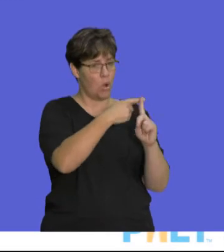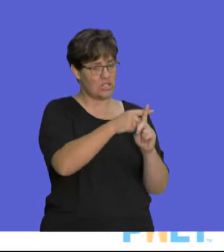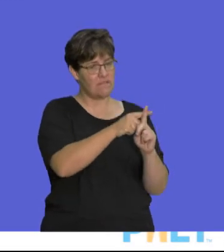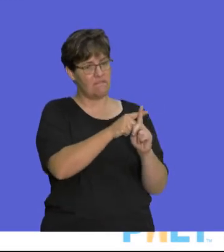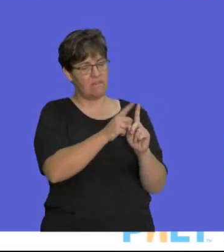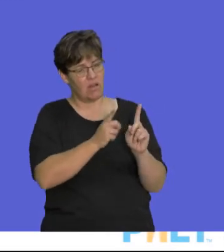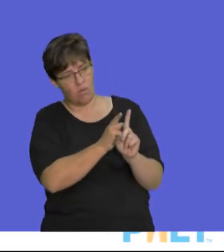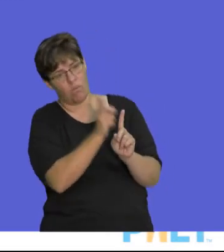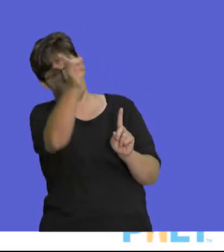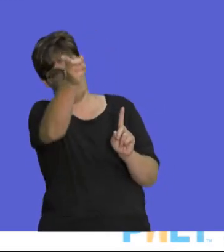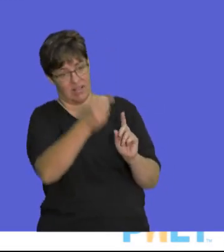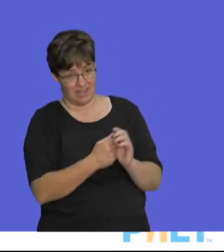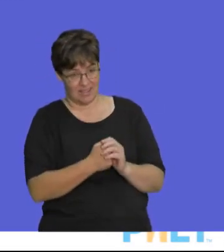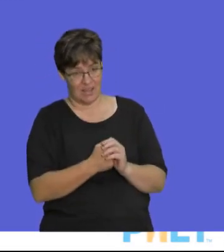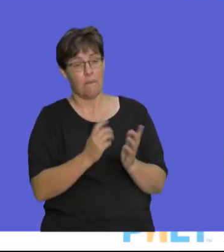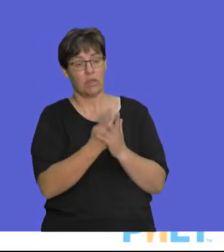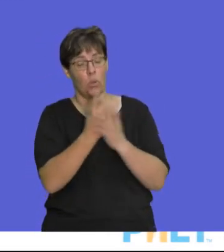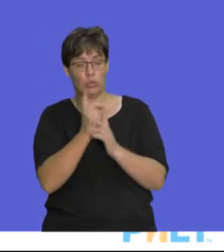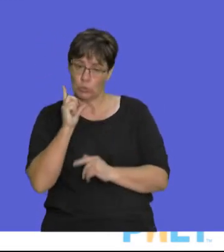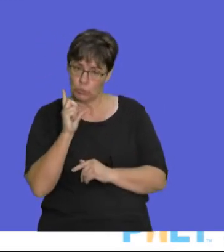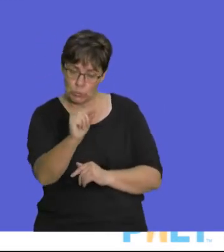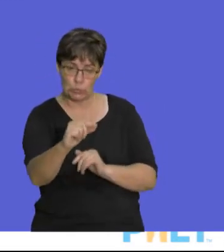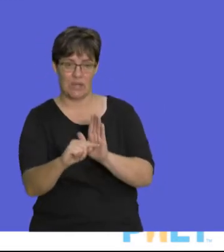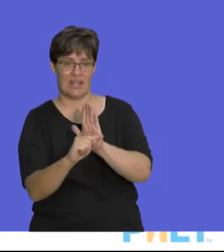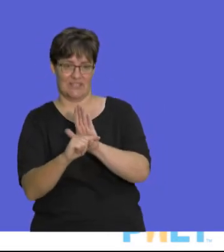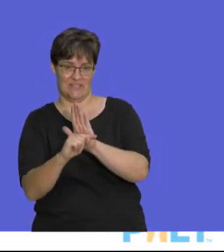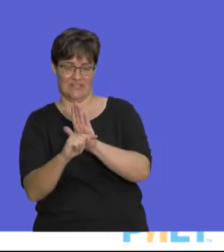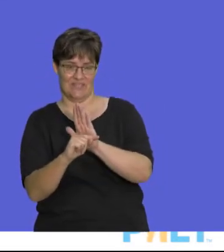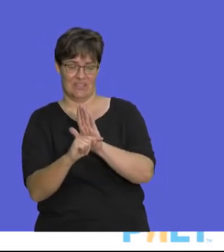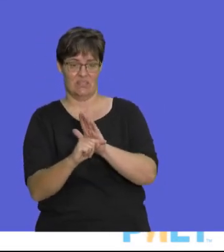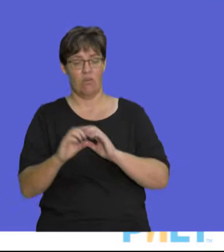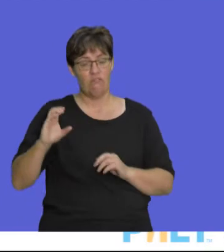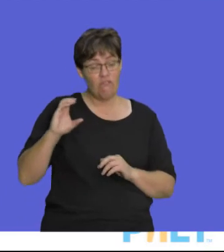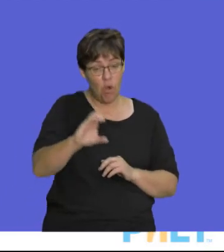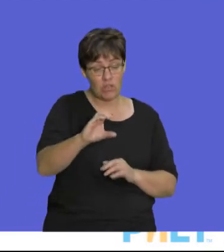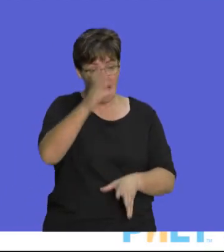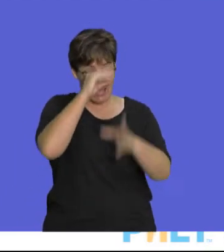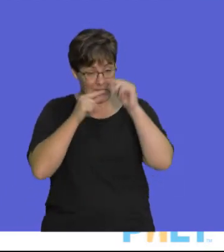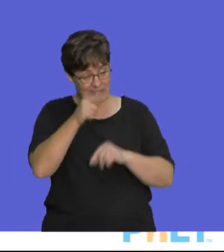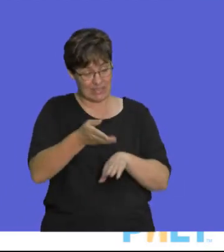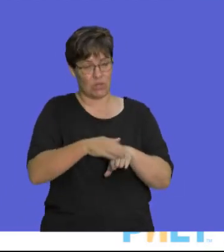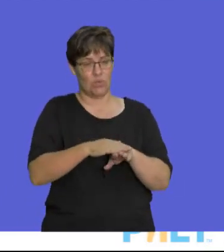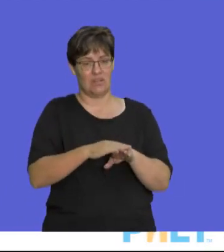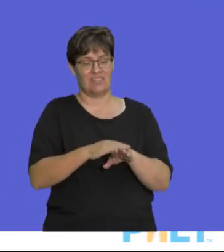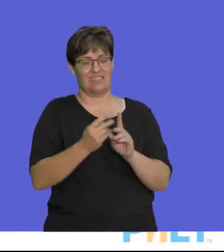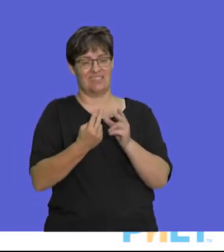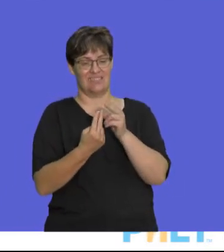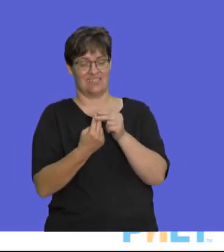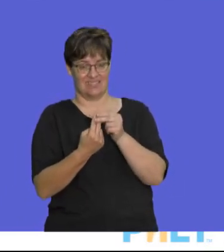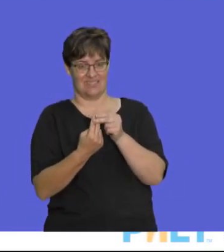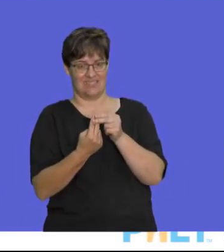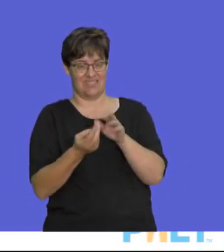you can see the force experienced by that unit charge is actually away from the positive towards the